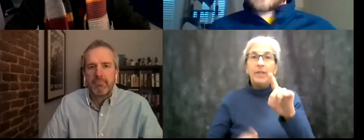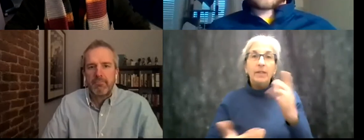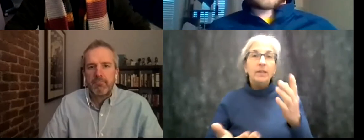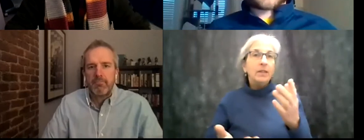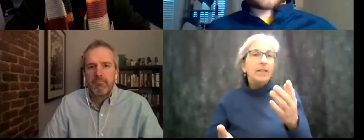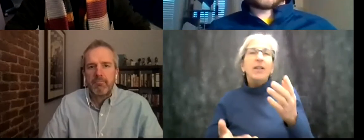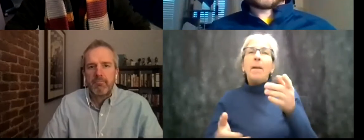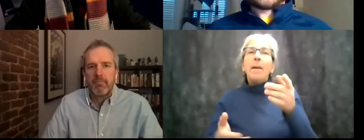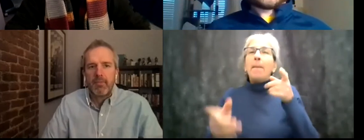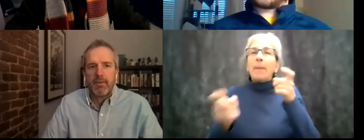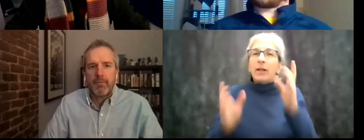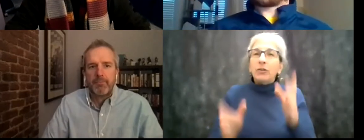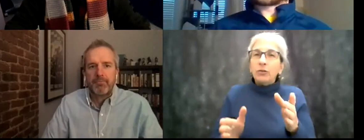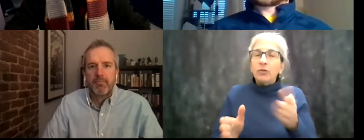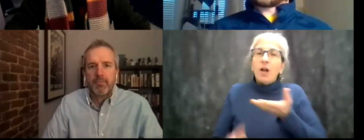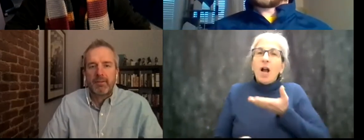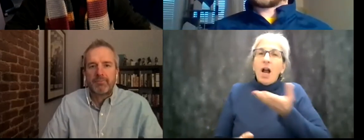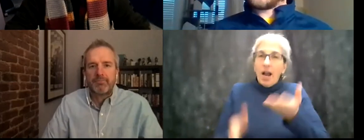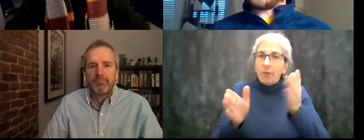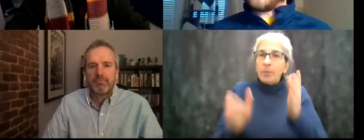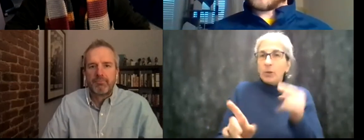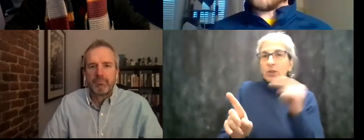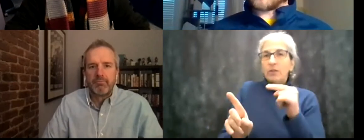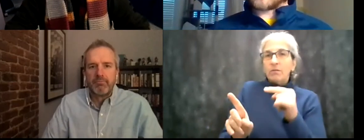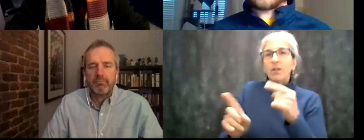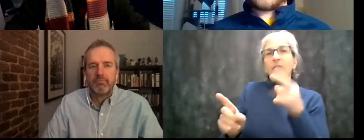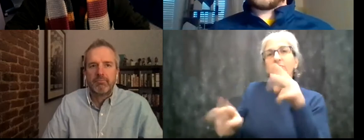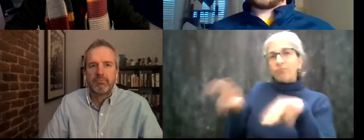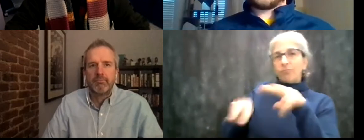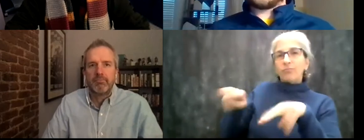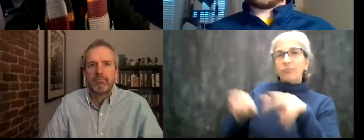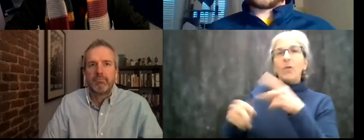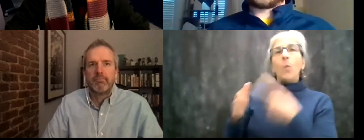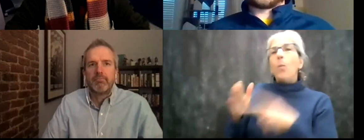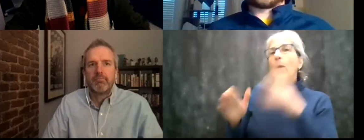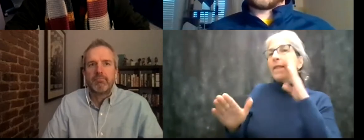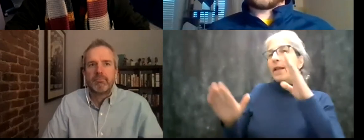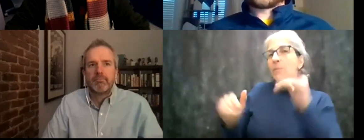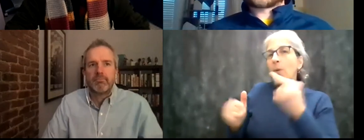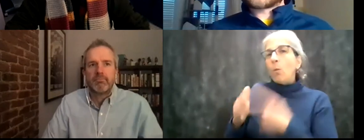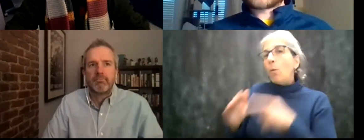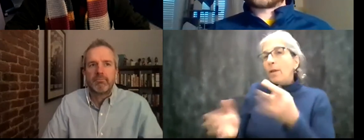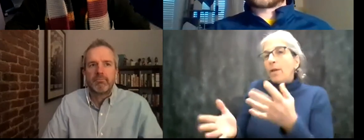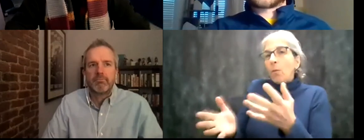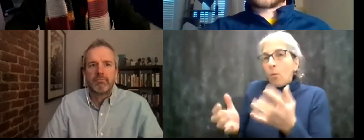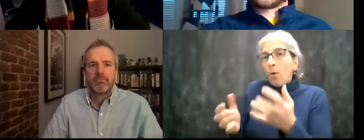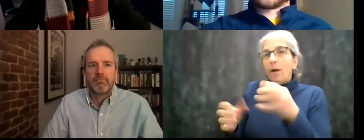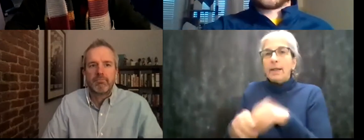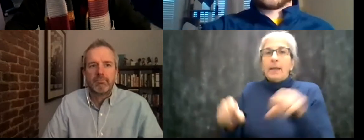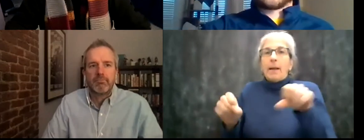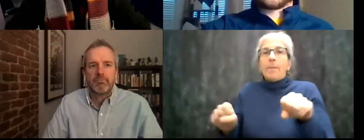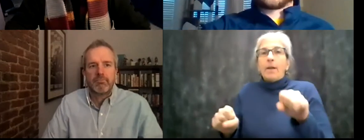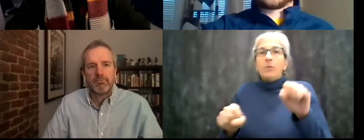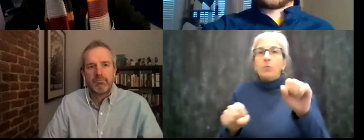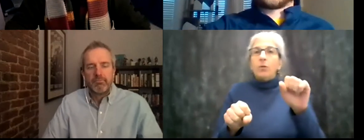be hiring this person? What are they going to be looking for in a potential employee?